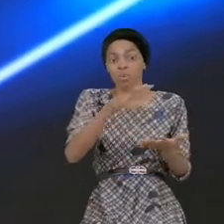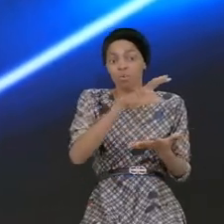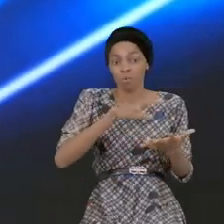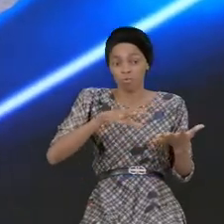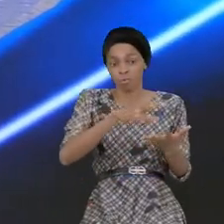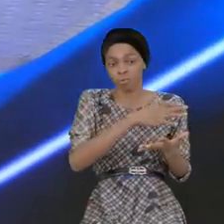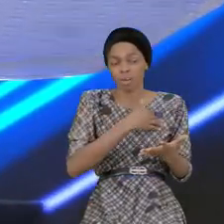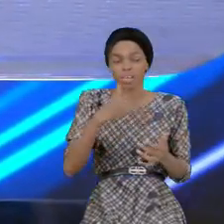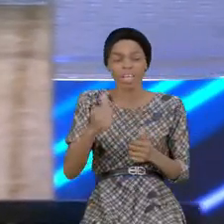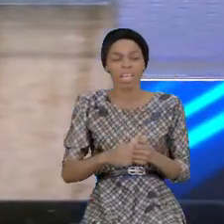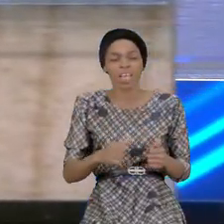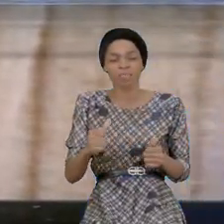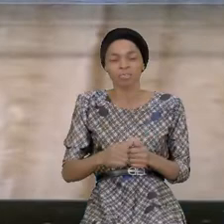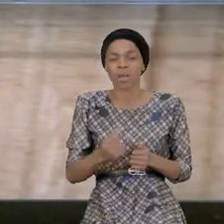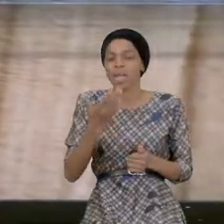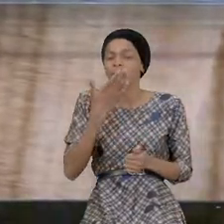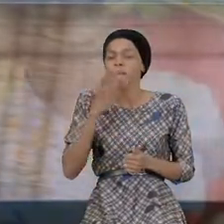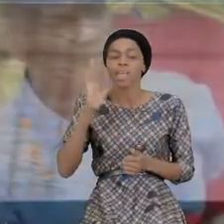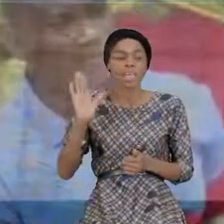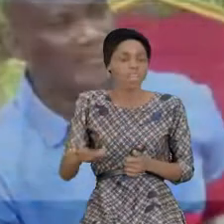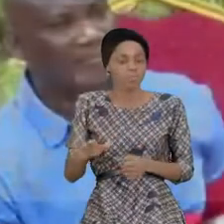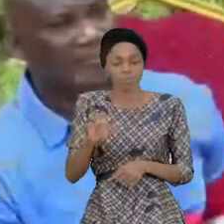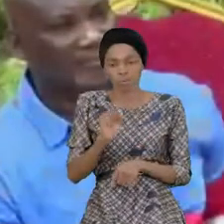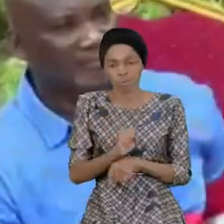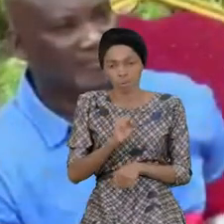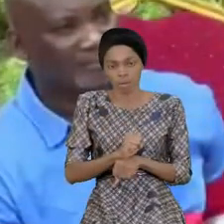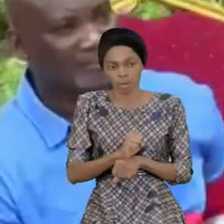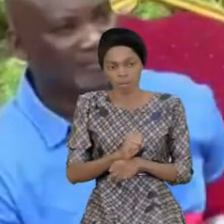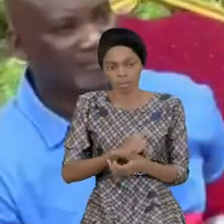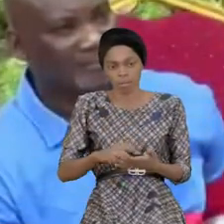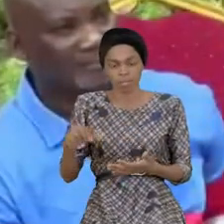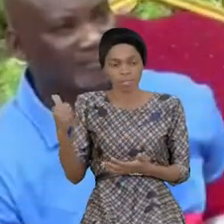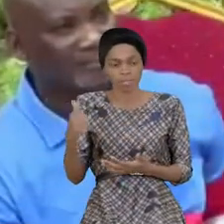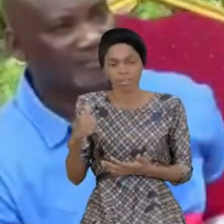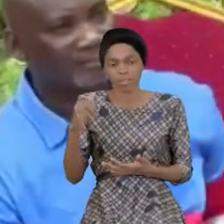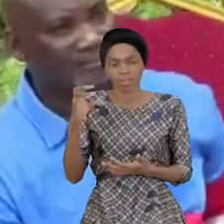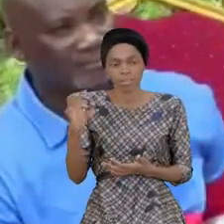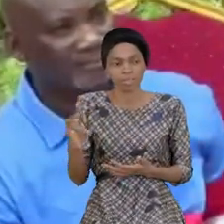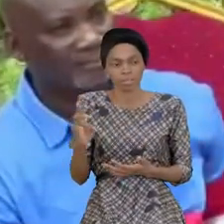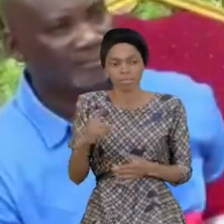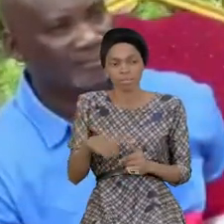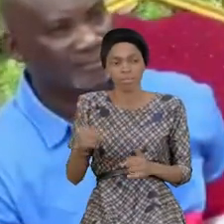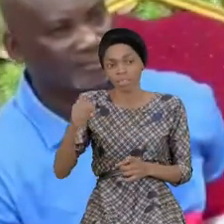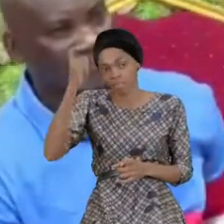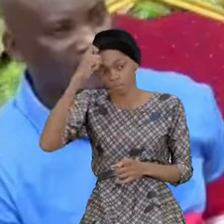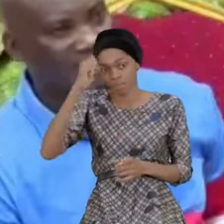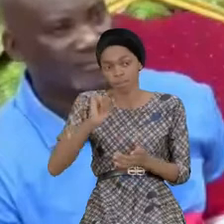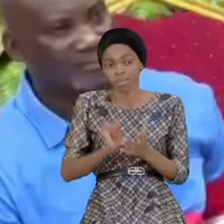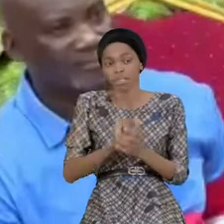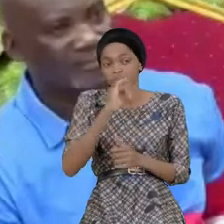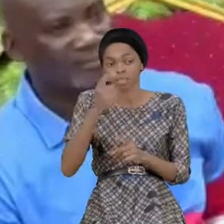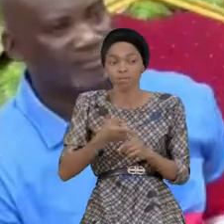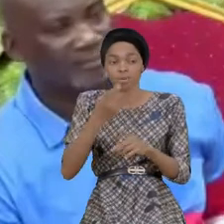every evil work. Verse 17, but the wisdom which is